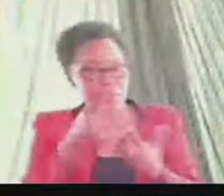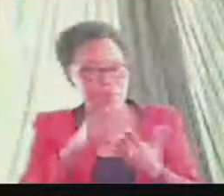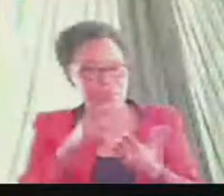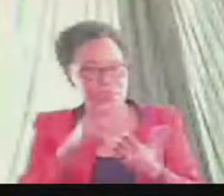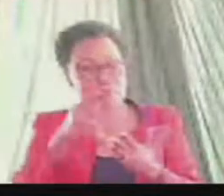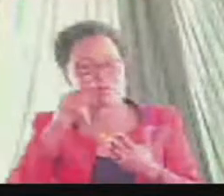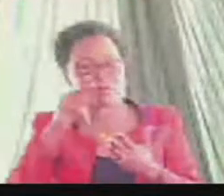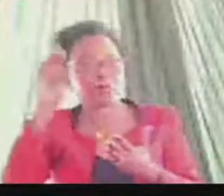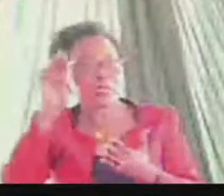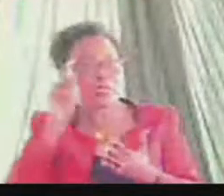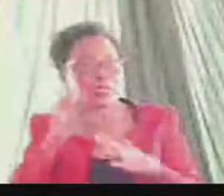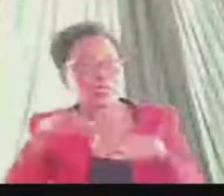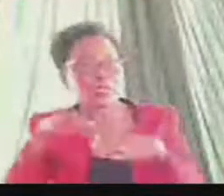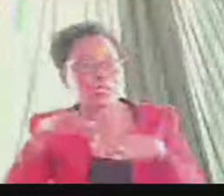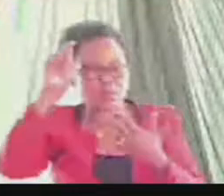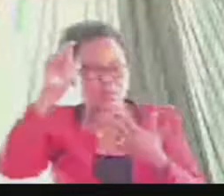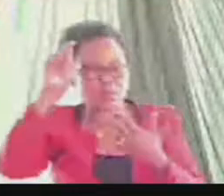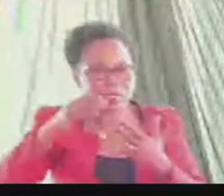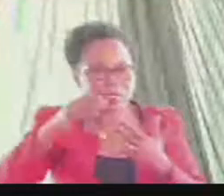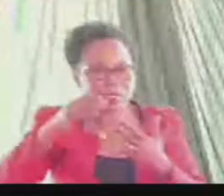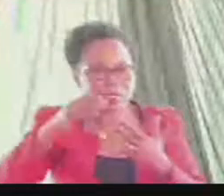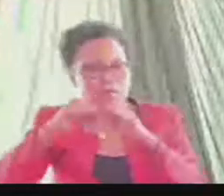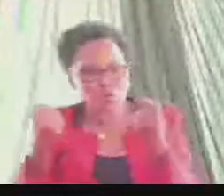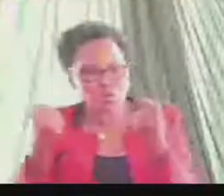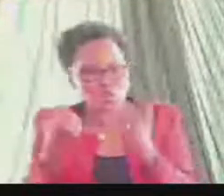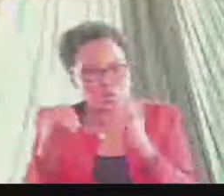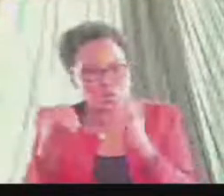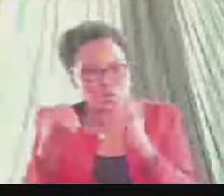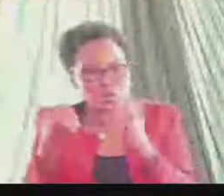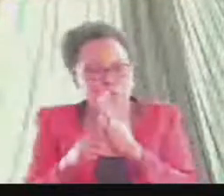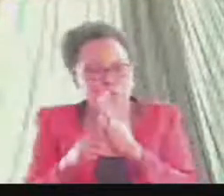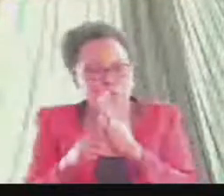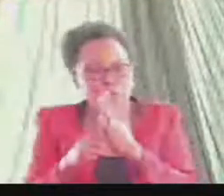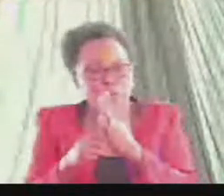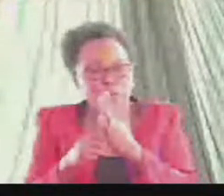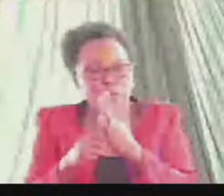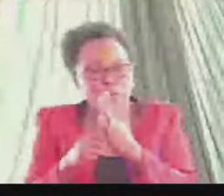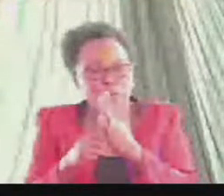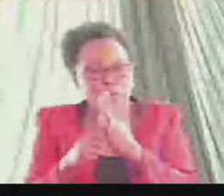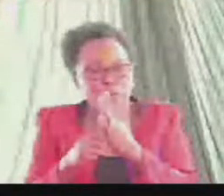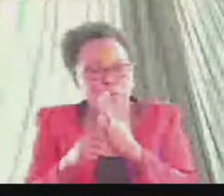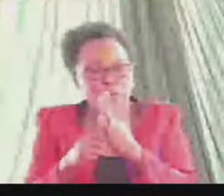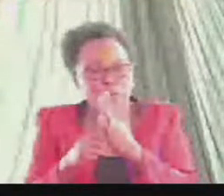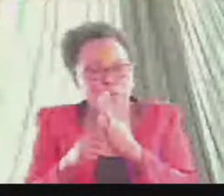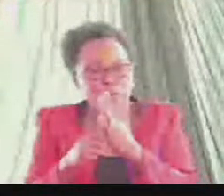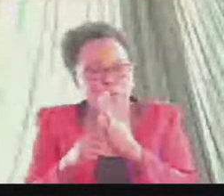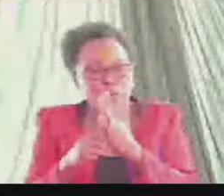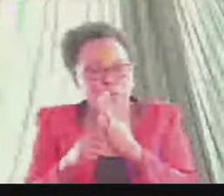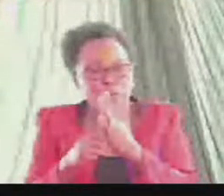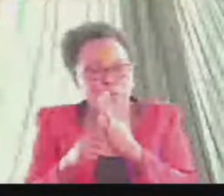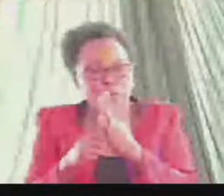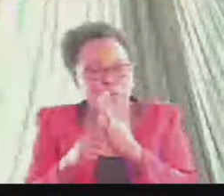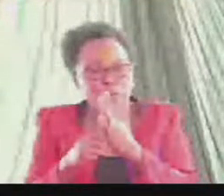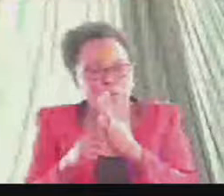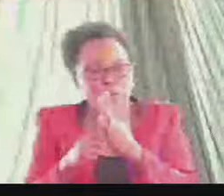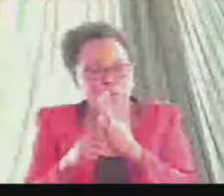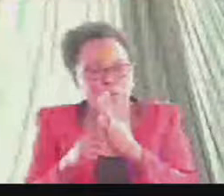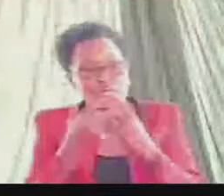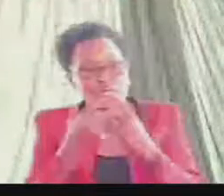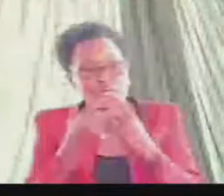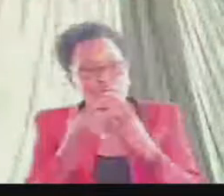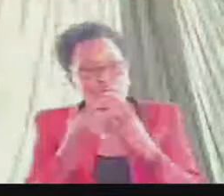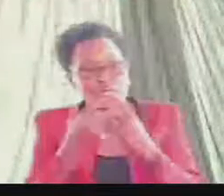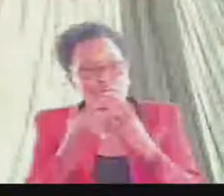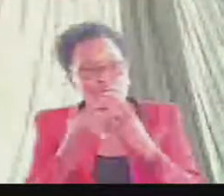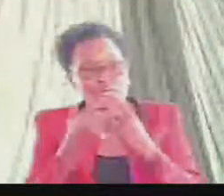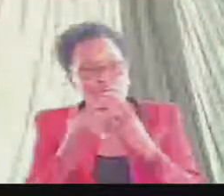social problems at home? Another issue is to discuss with the judicial officer for him to know, or